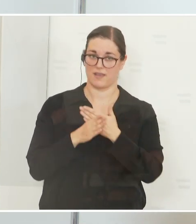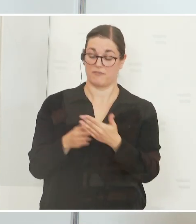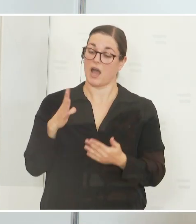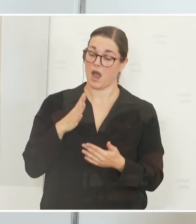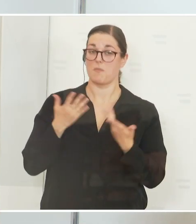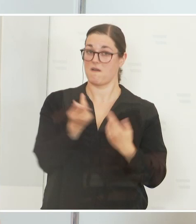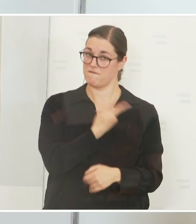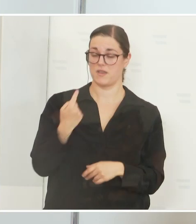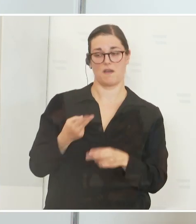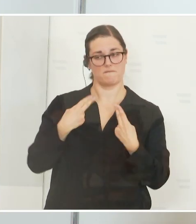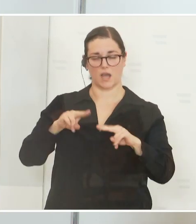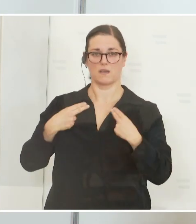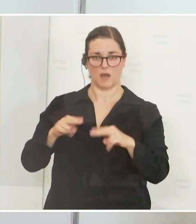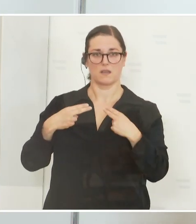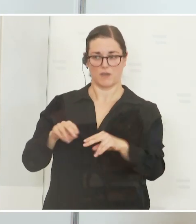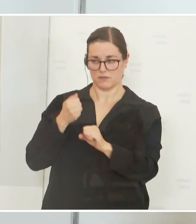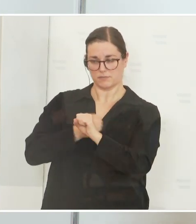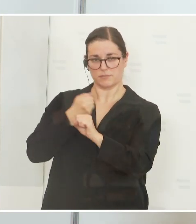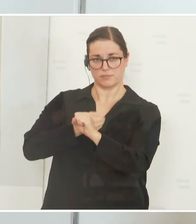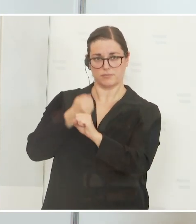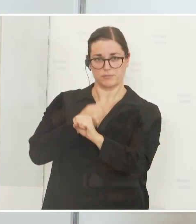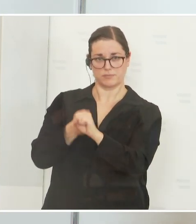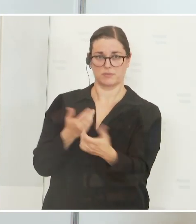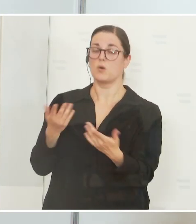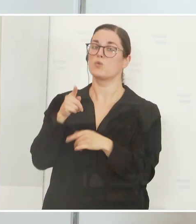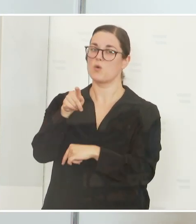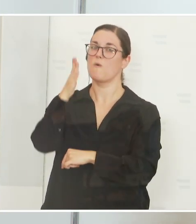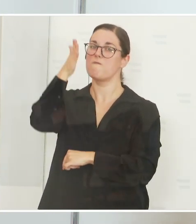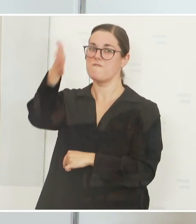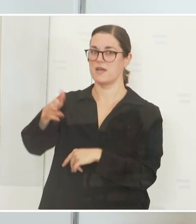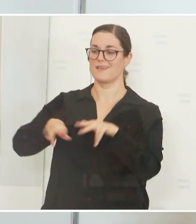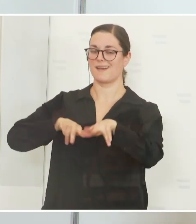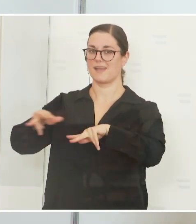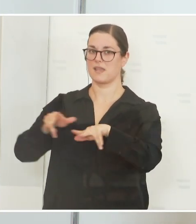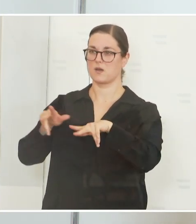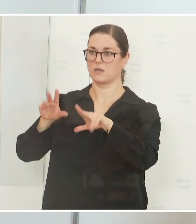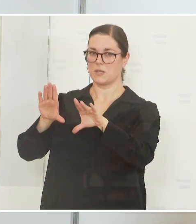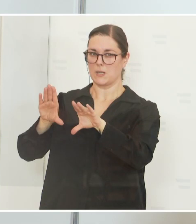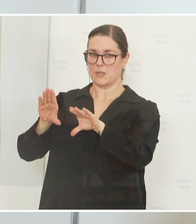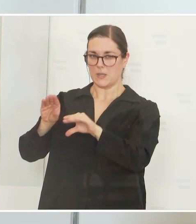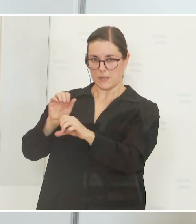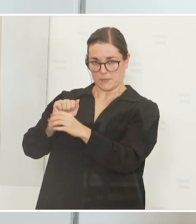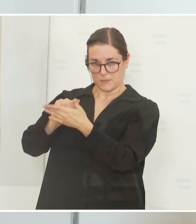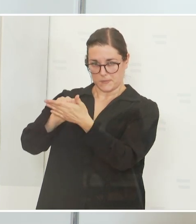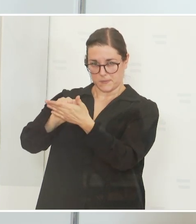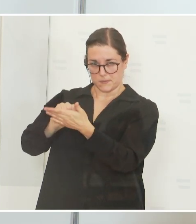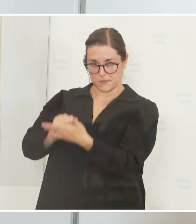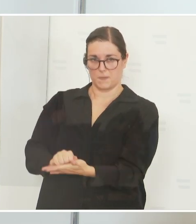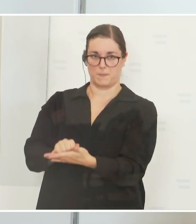continue and will hit the most important for the regime, enterprises and banks and businesses.